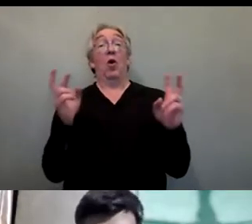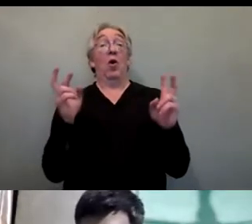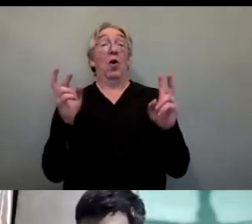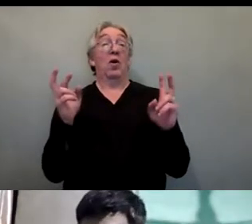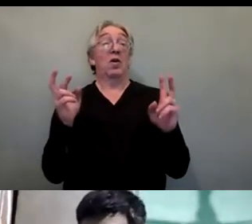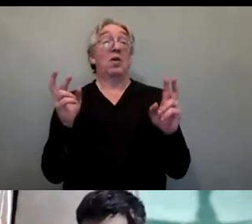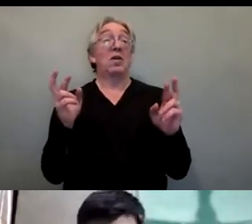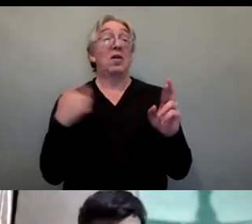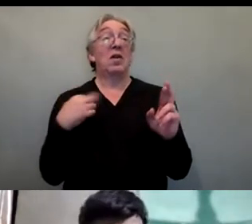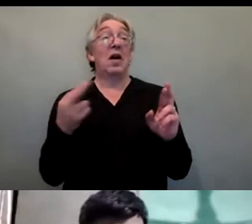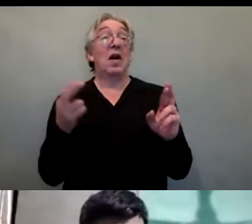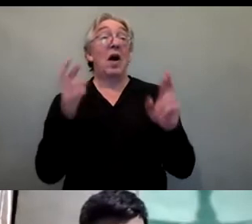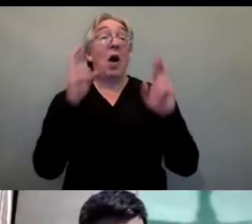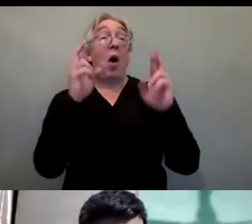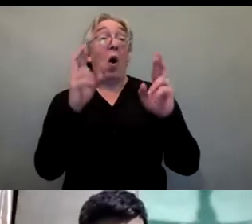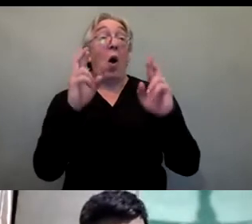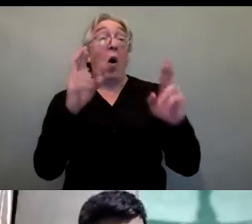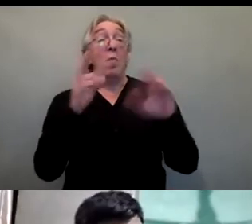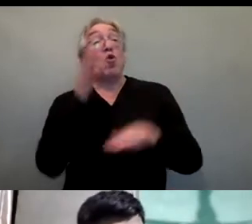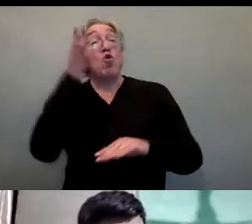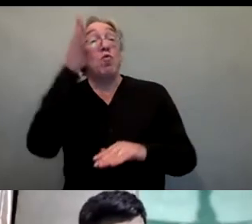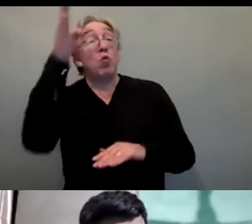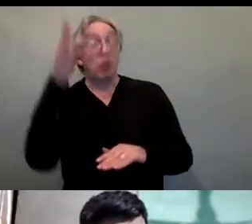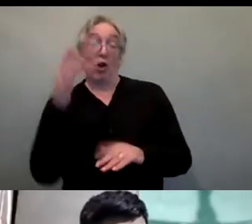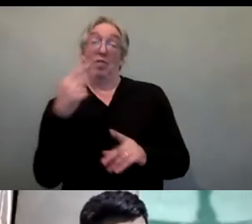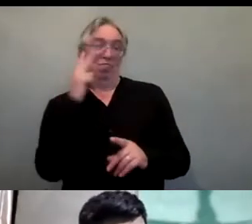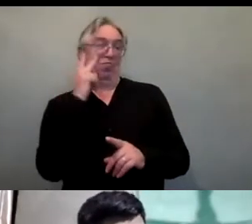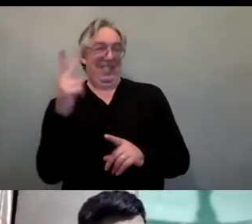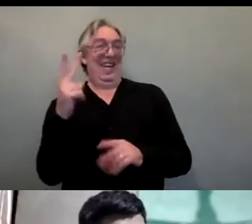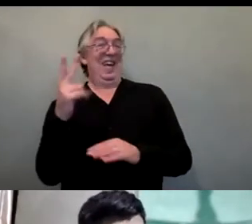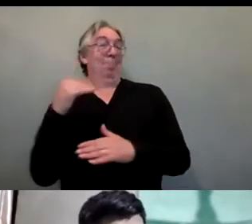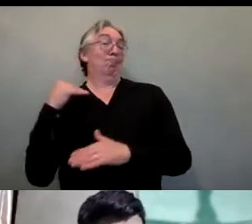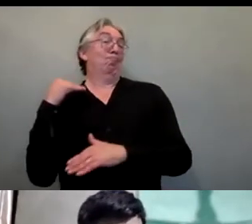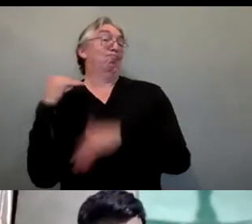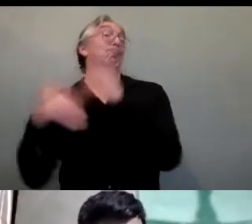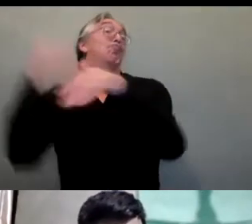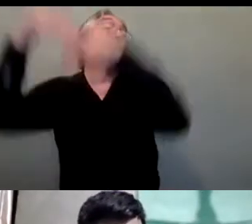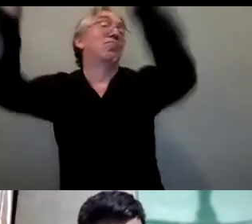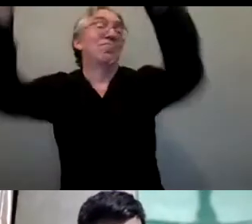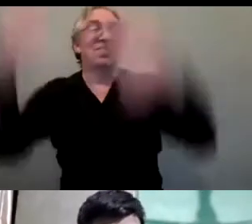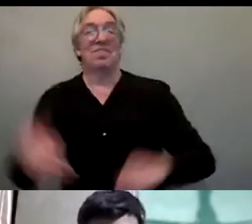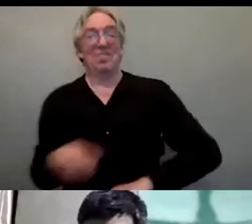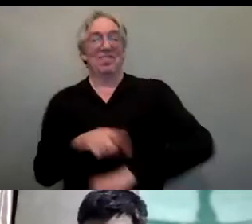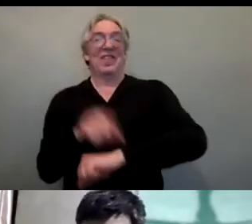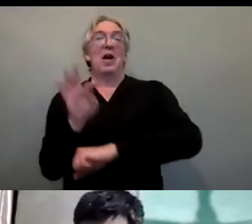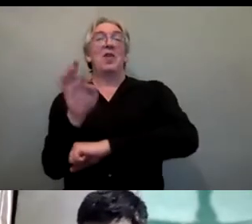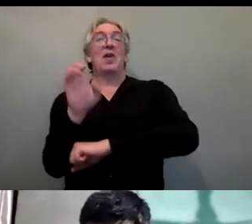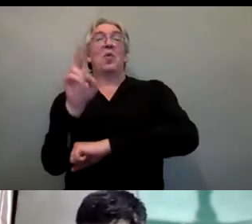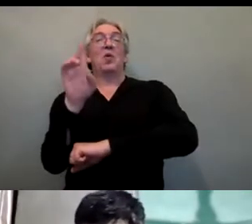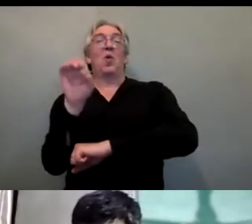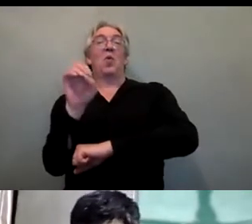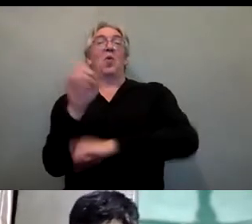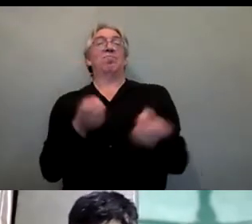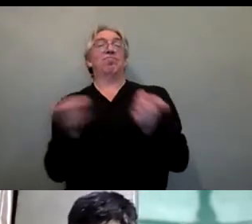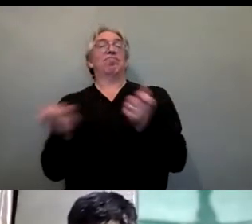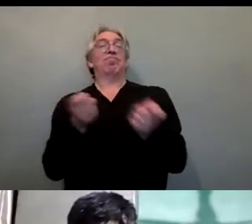happen. Thank you, Axel. Thank you very much. We are coming really to the end of the